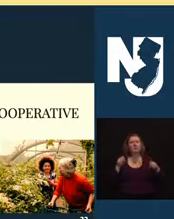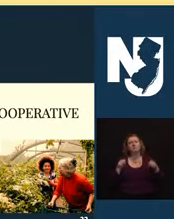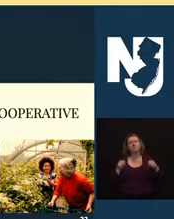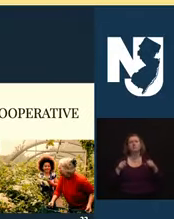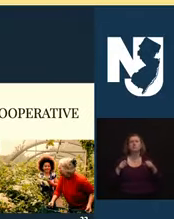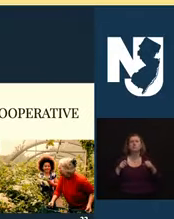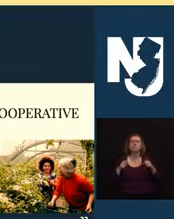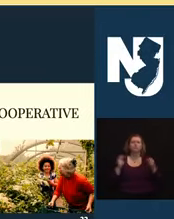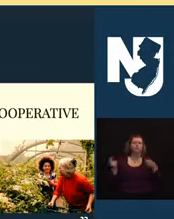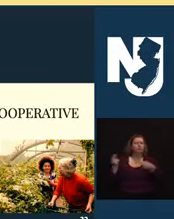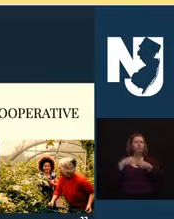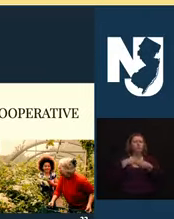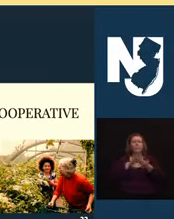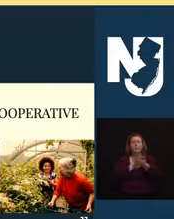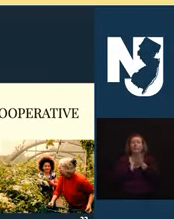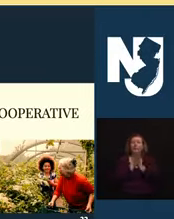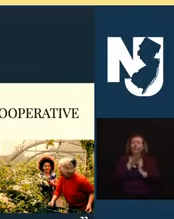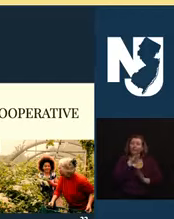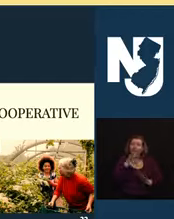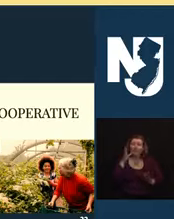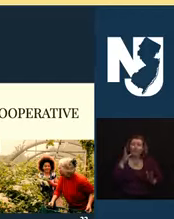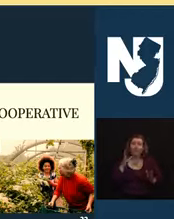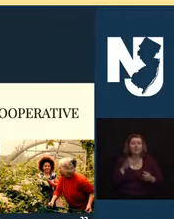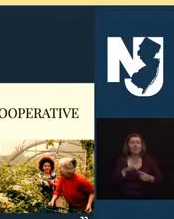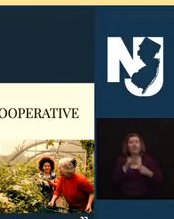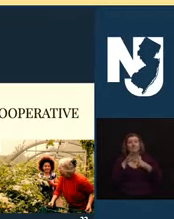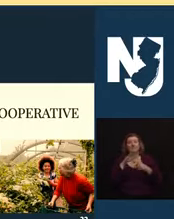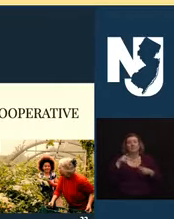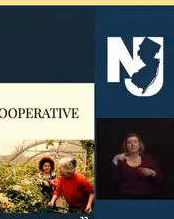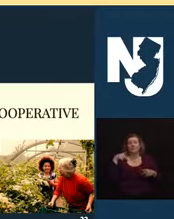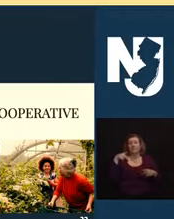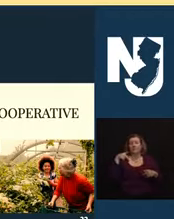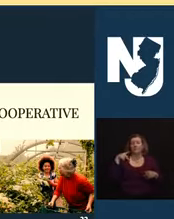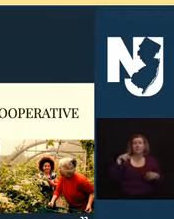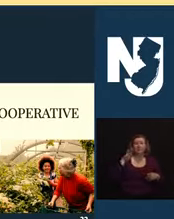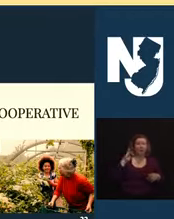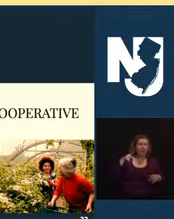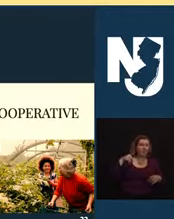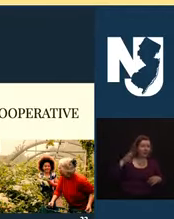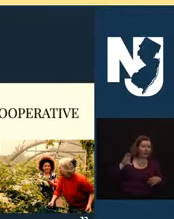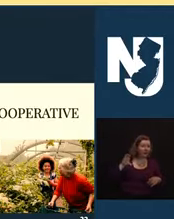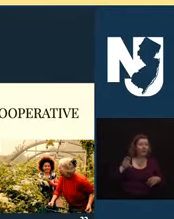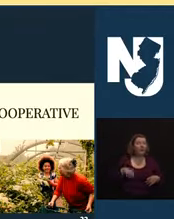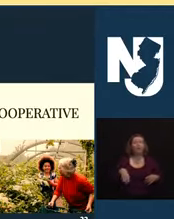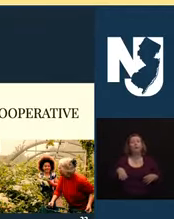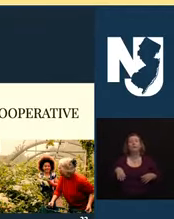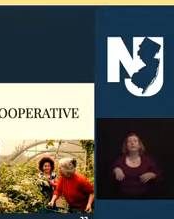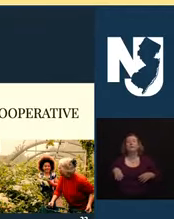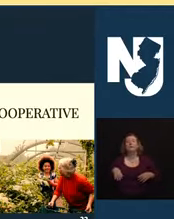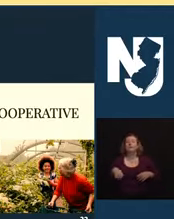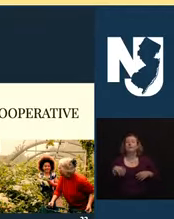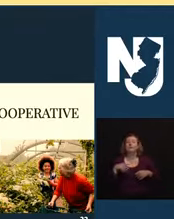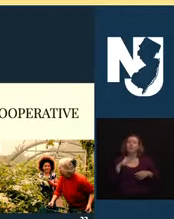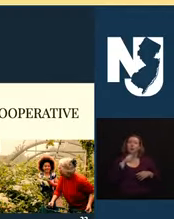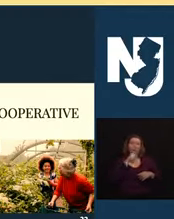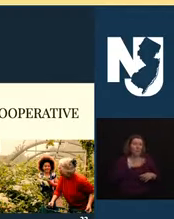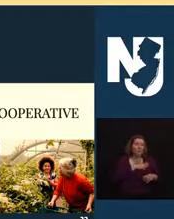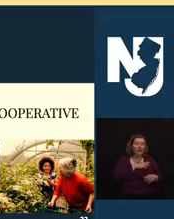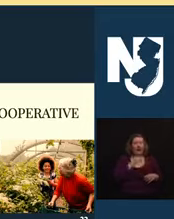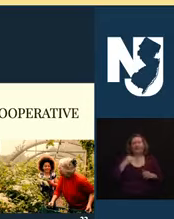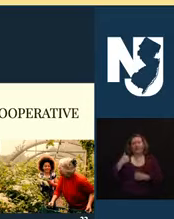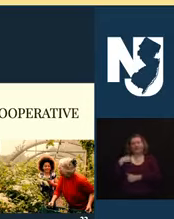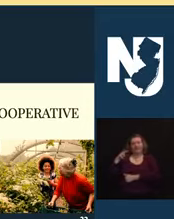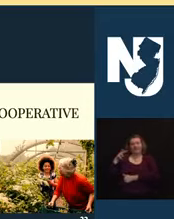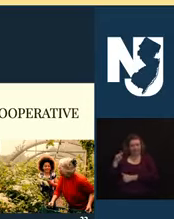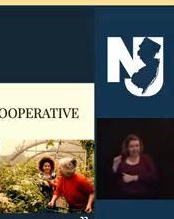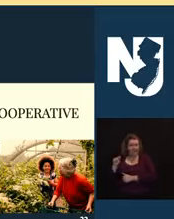especially for people of color, for women, youth, veterans. They're doing this through their work to establish a business